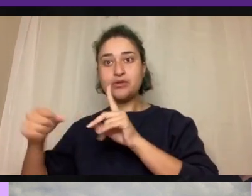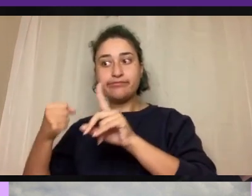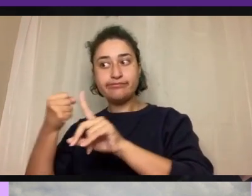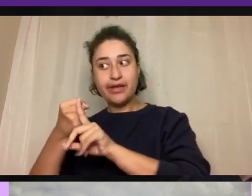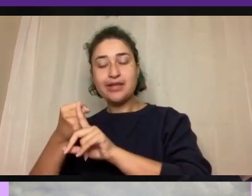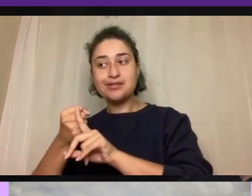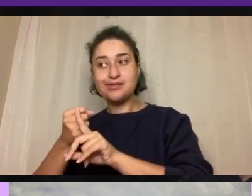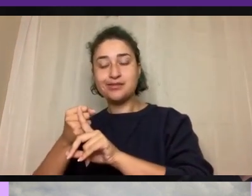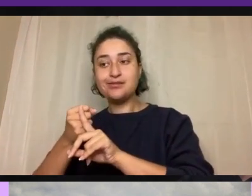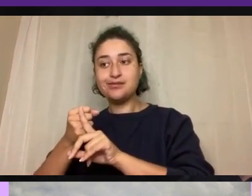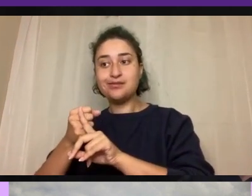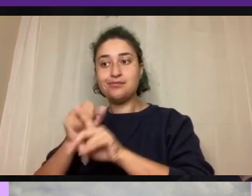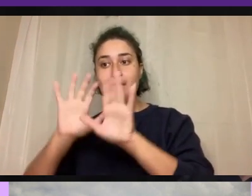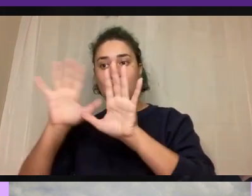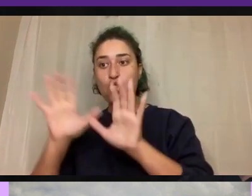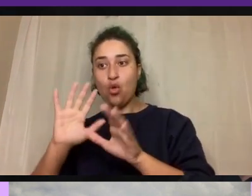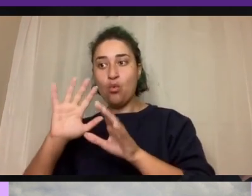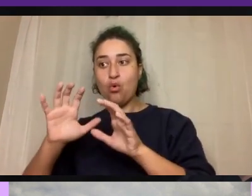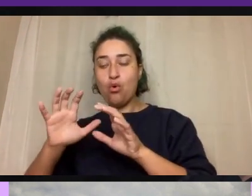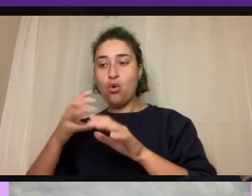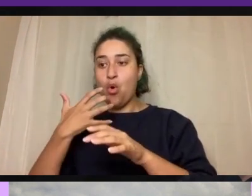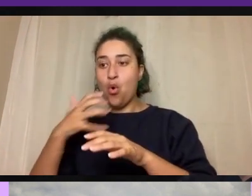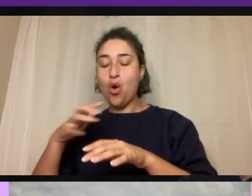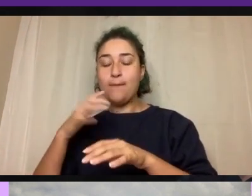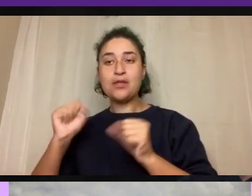So yes, thinking about